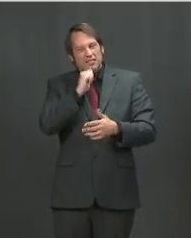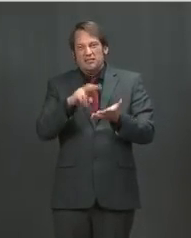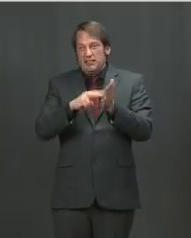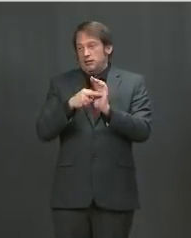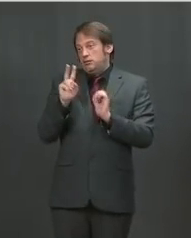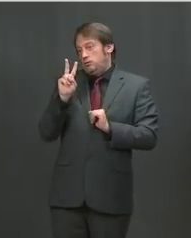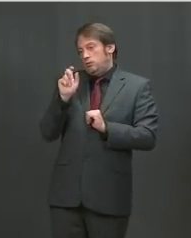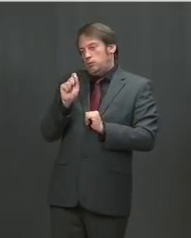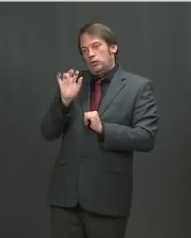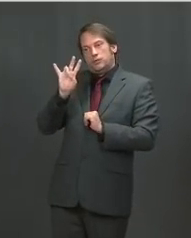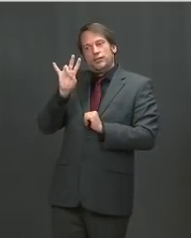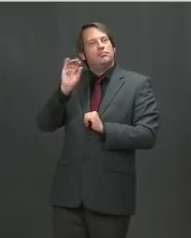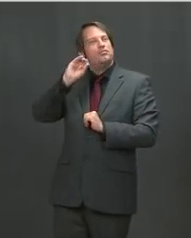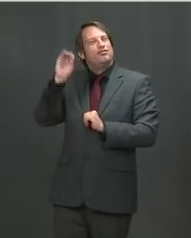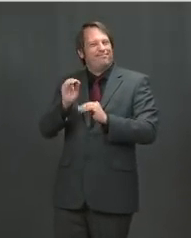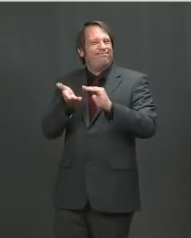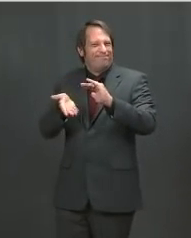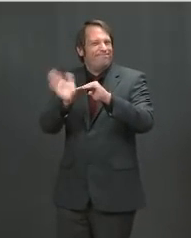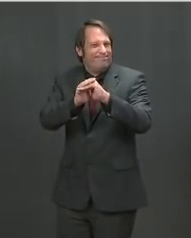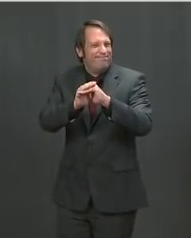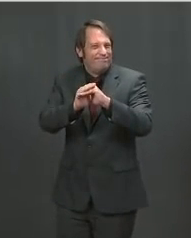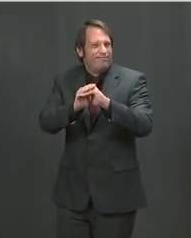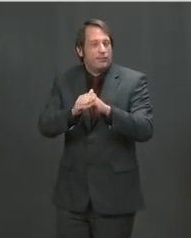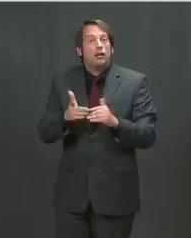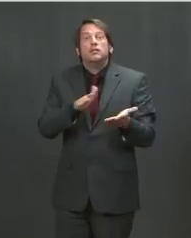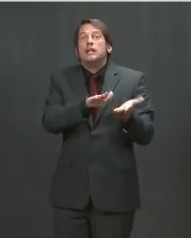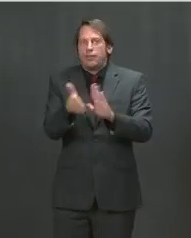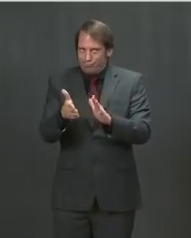average. And deaths decreased